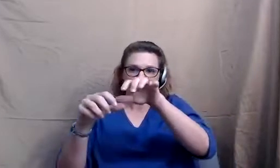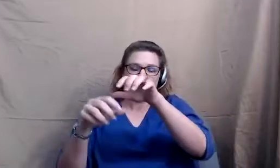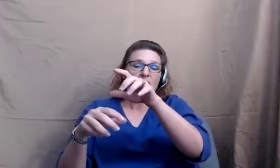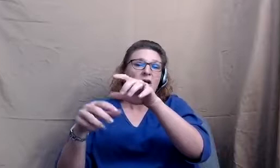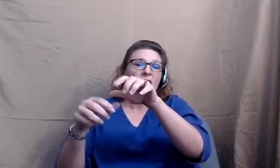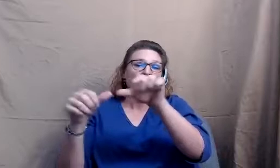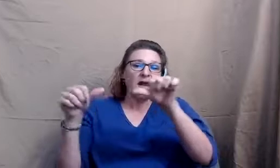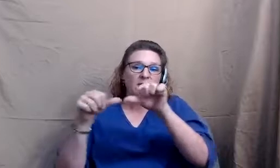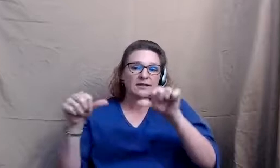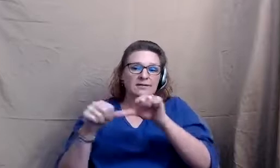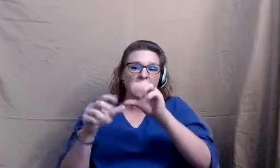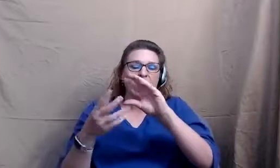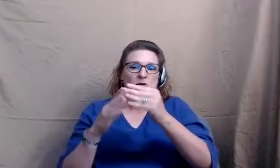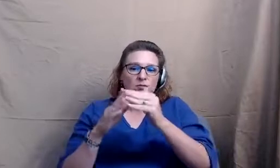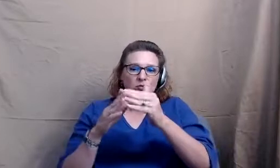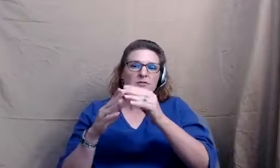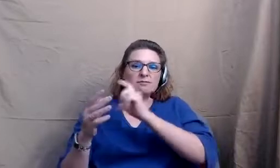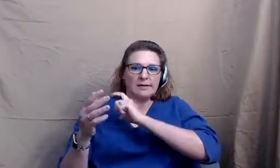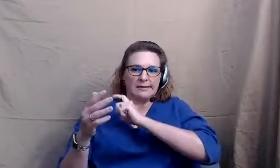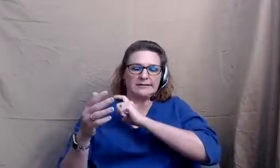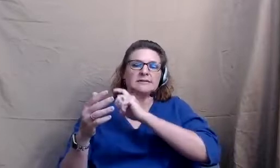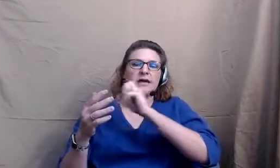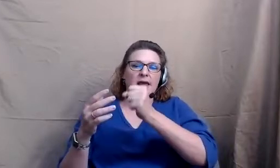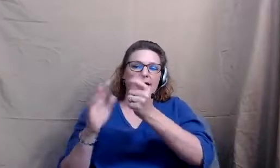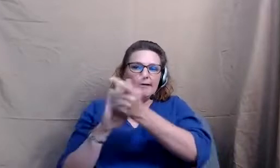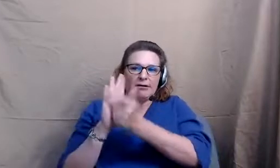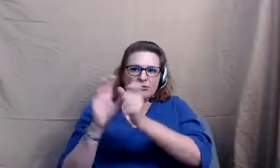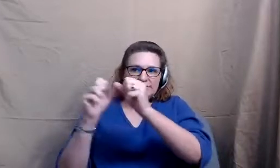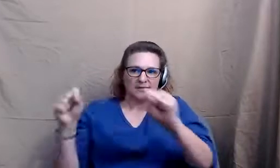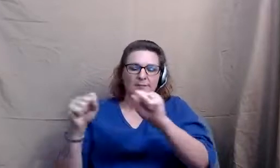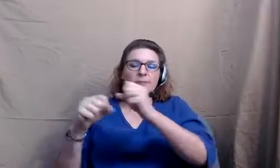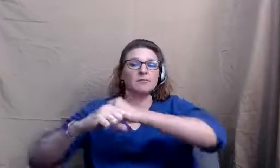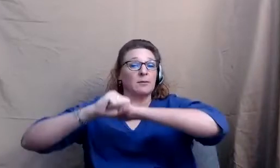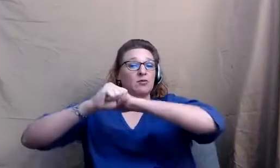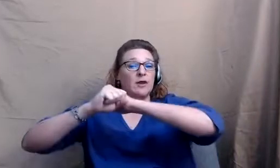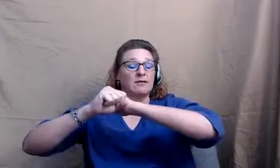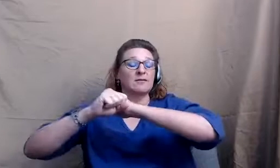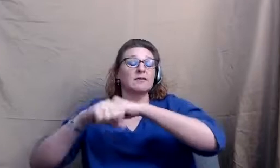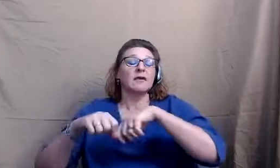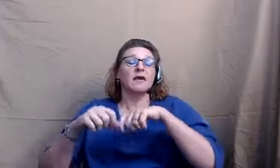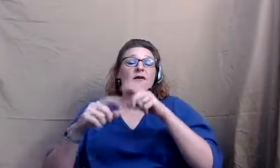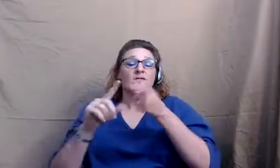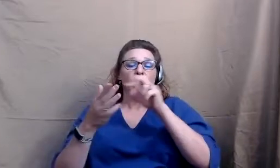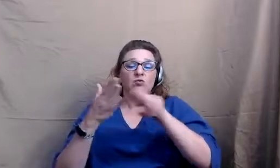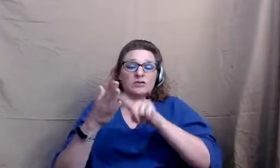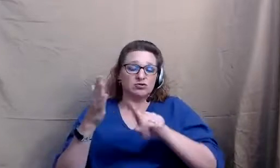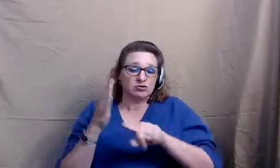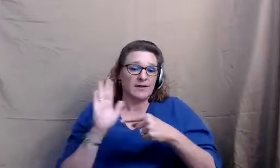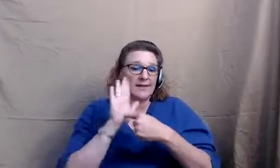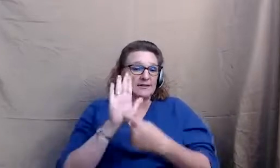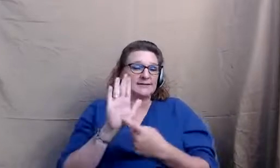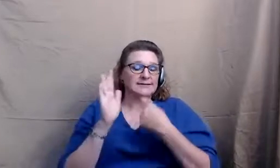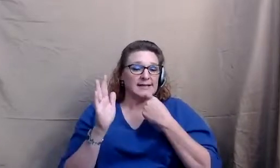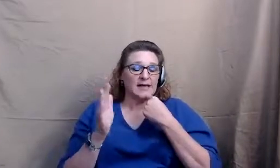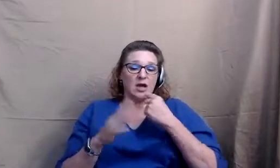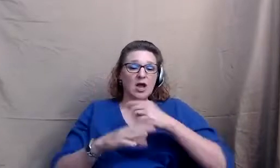And it was a study that came out by Lawrence Sherman and Richard Burke that suggested that arrest deterred